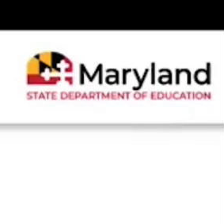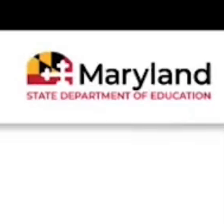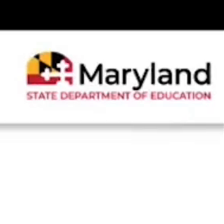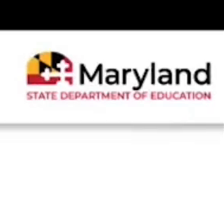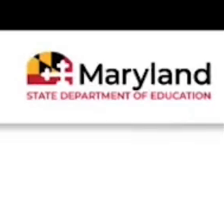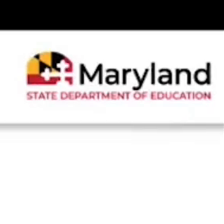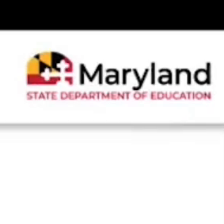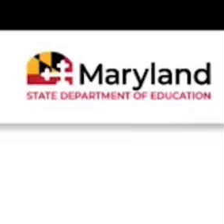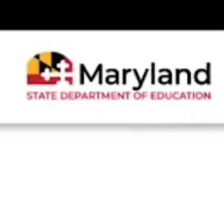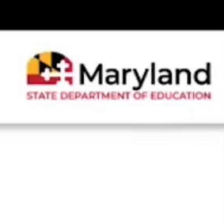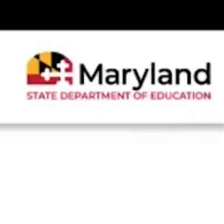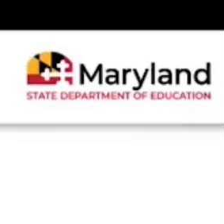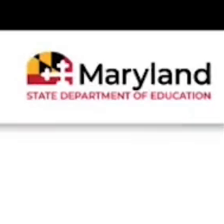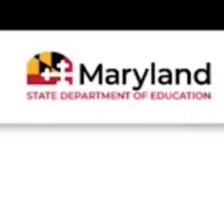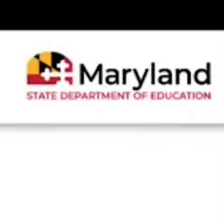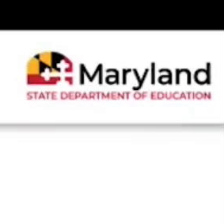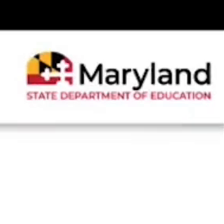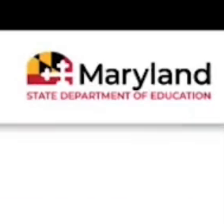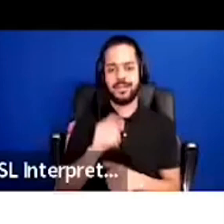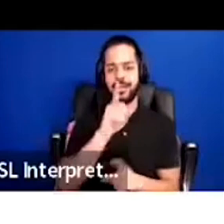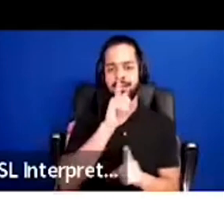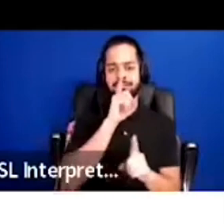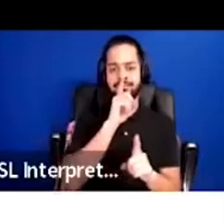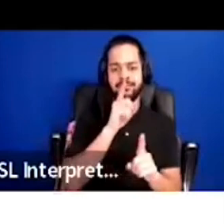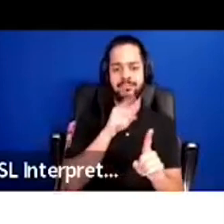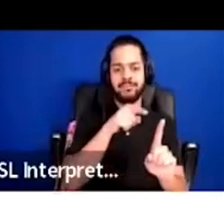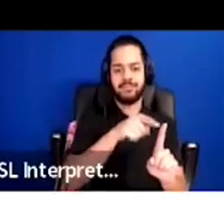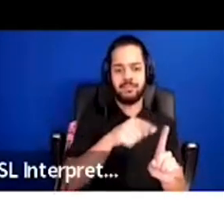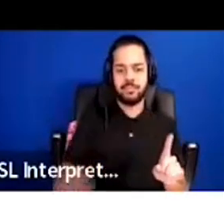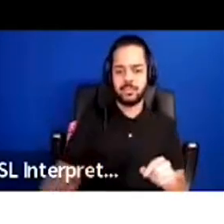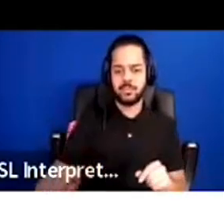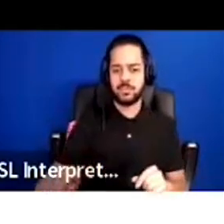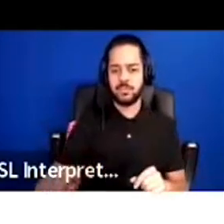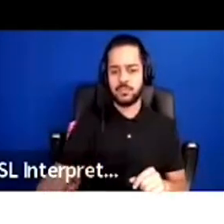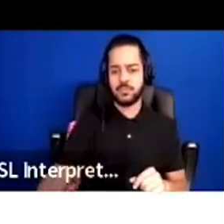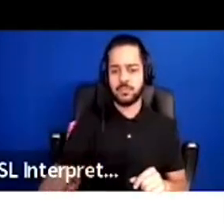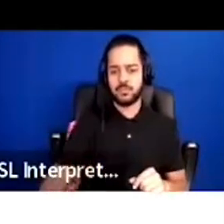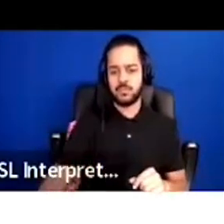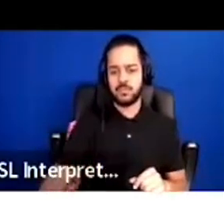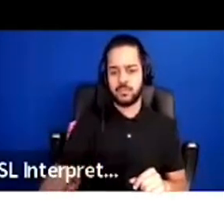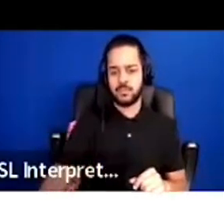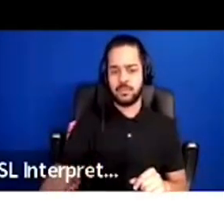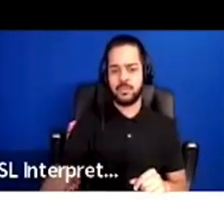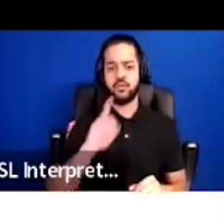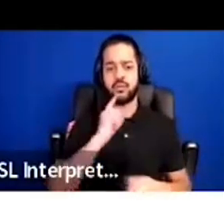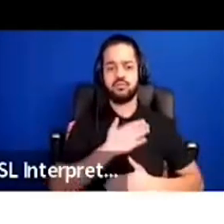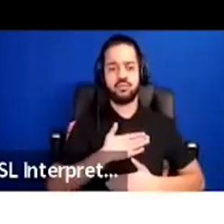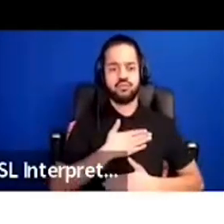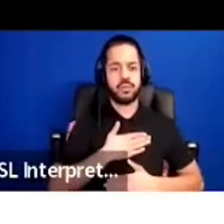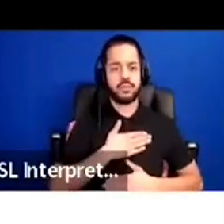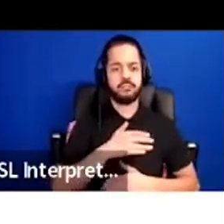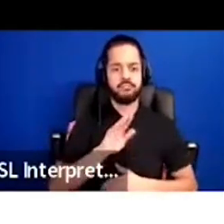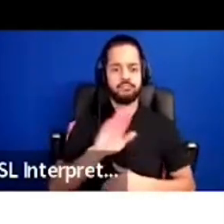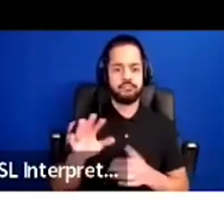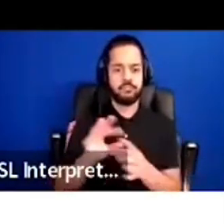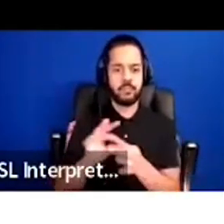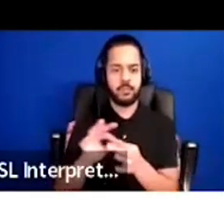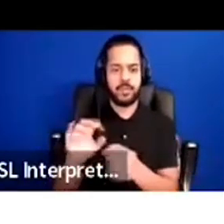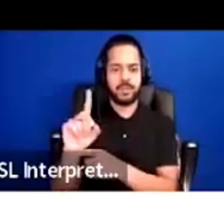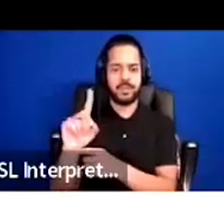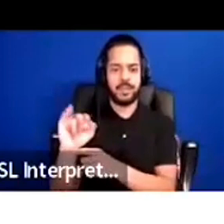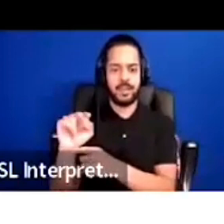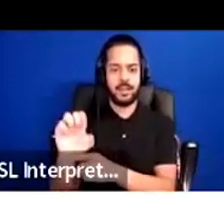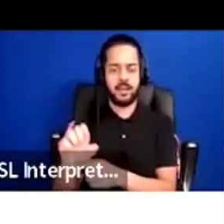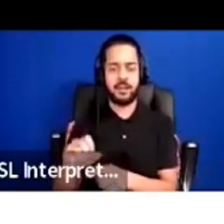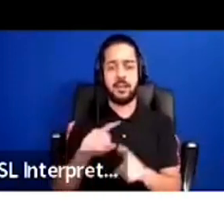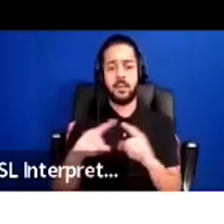the target what's in the document. And I see that in the chat, and I really appreciated hearing that from you, Diane. At this point, I would